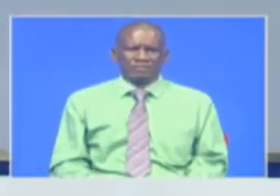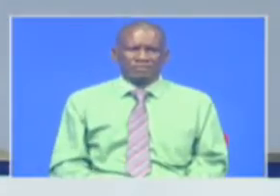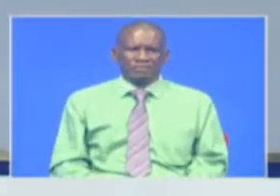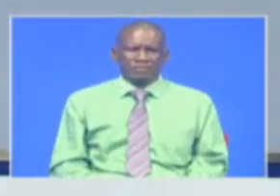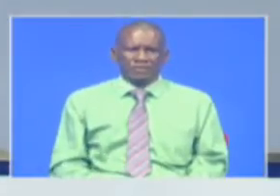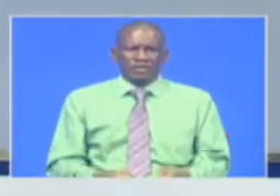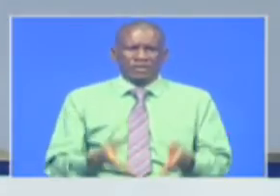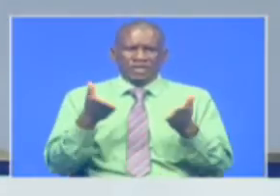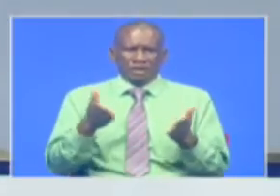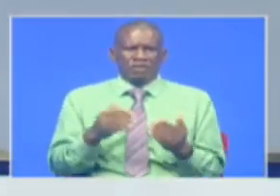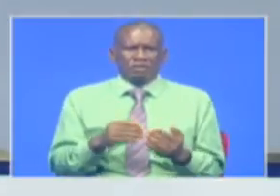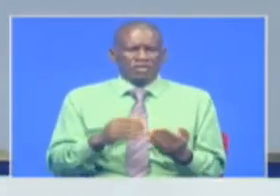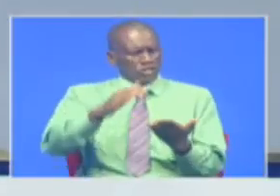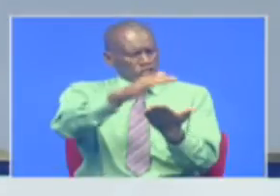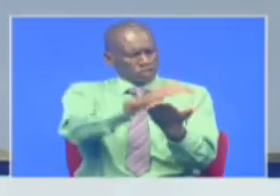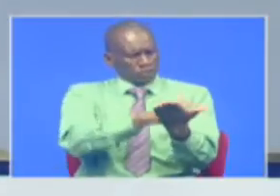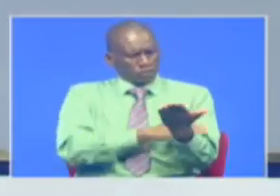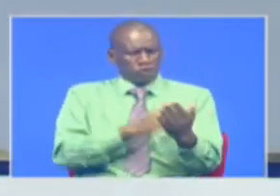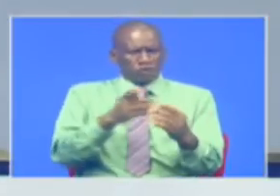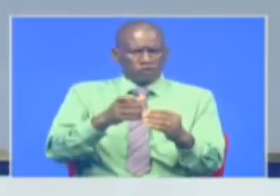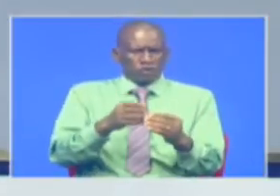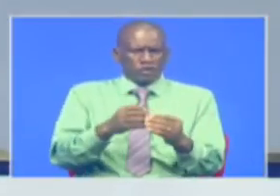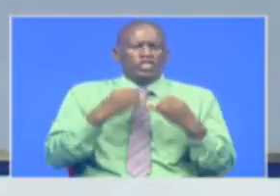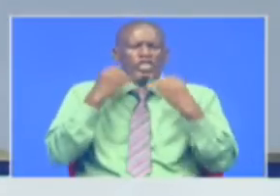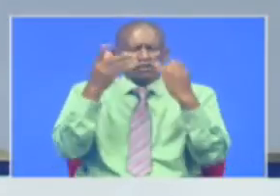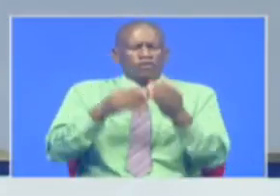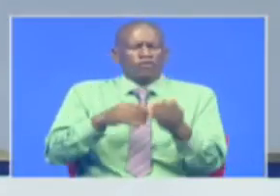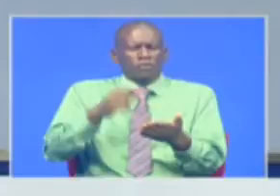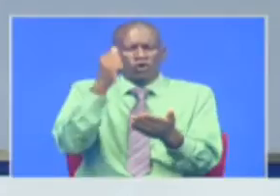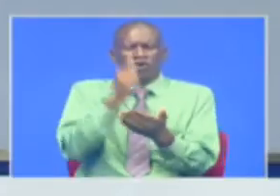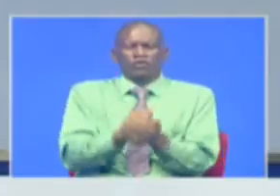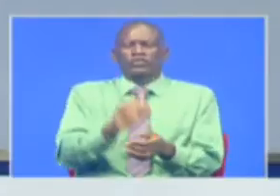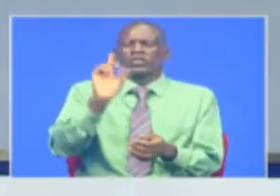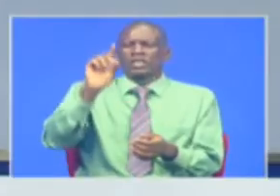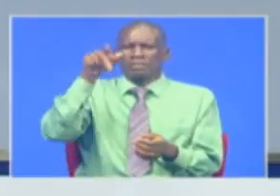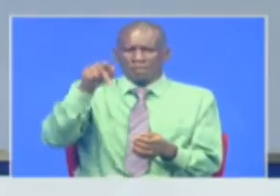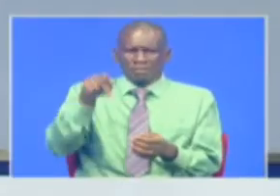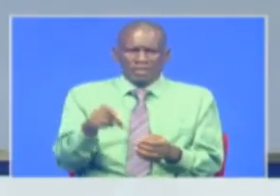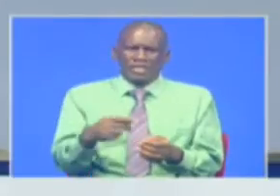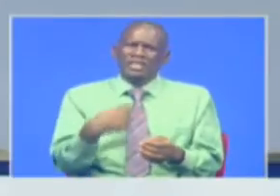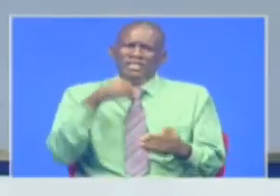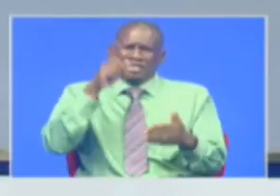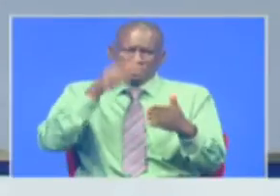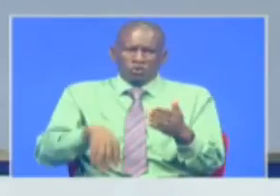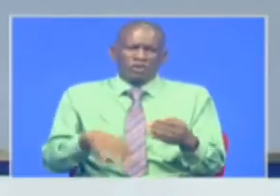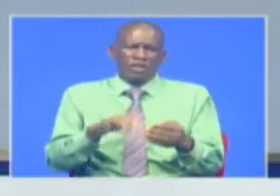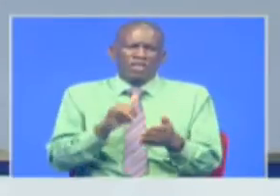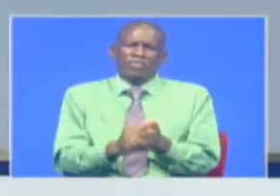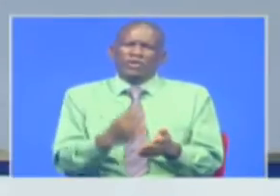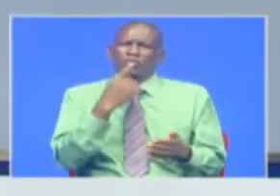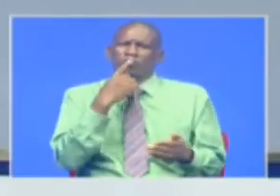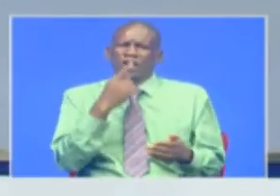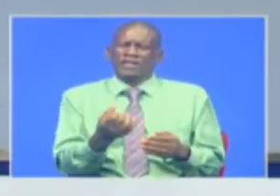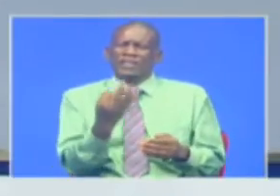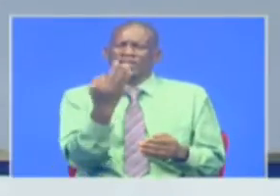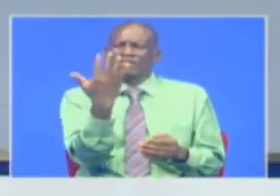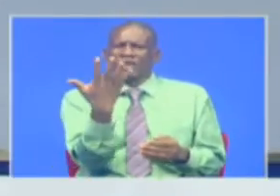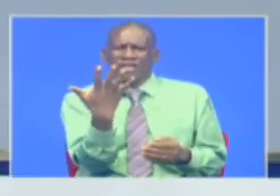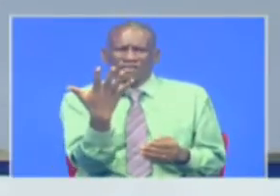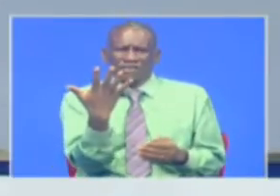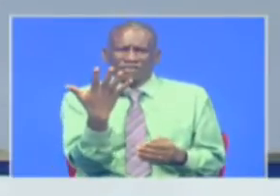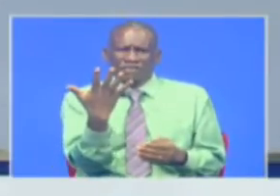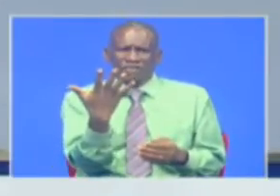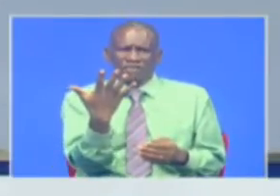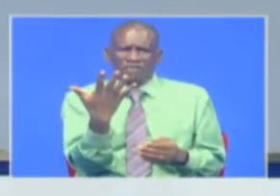Now, a report from the Office of the Director of Public Prosecutions reveals that 135